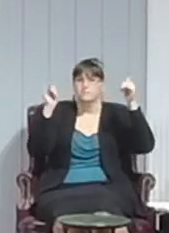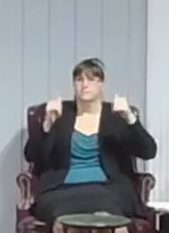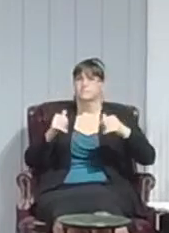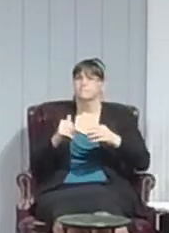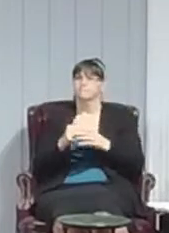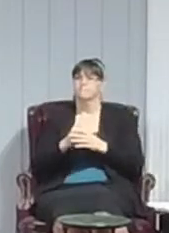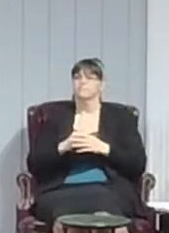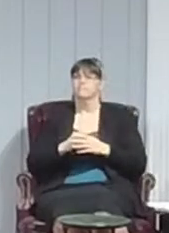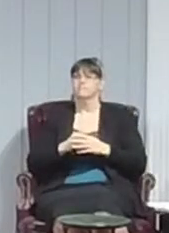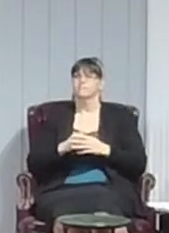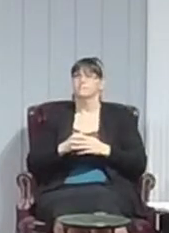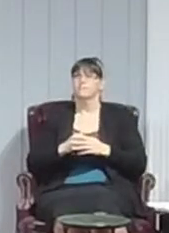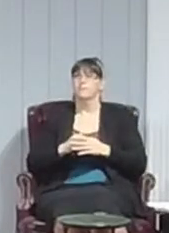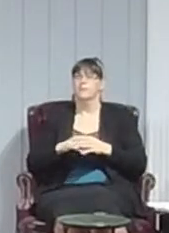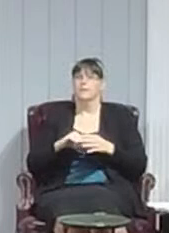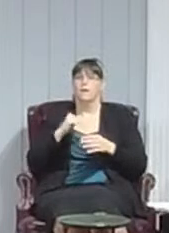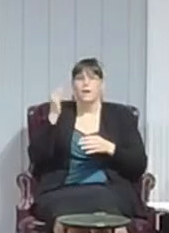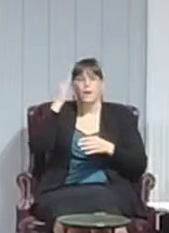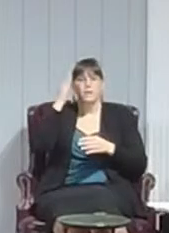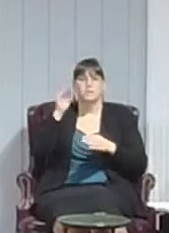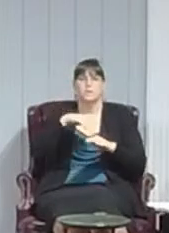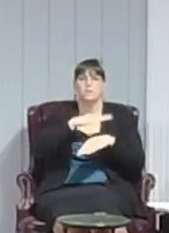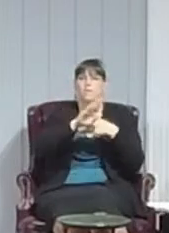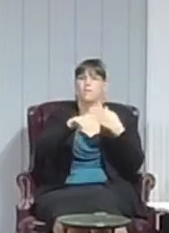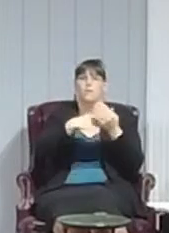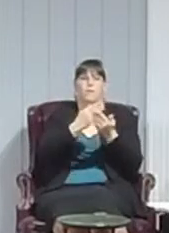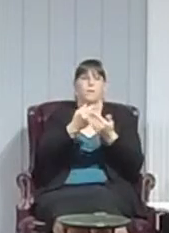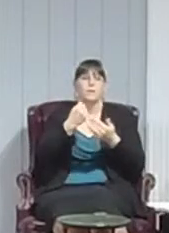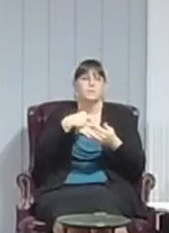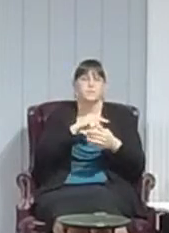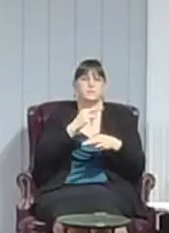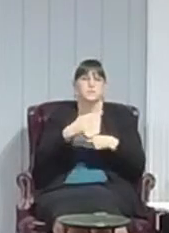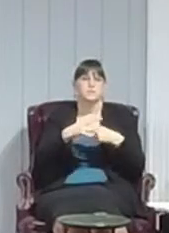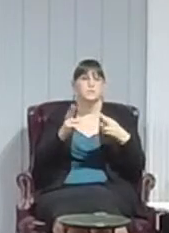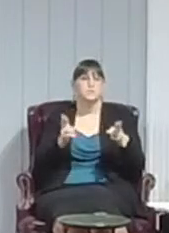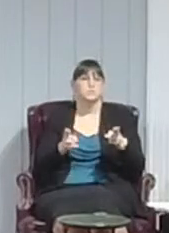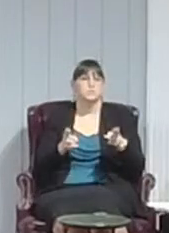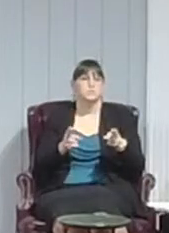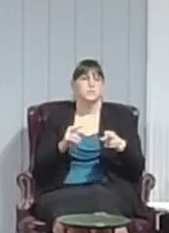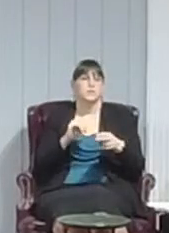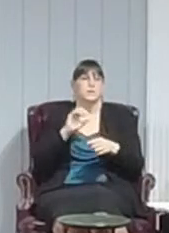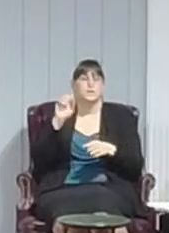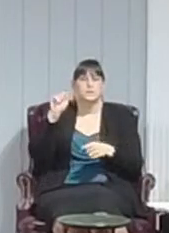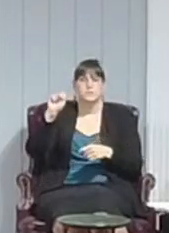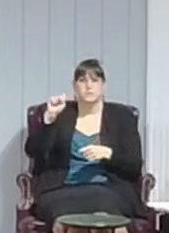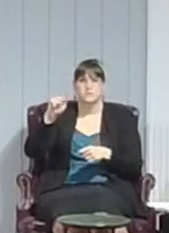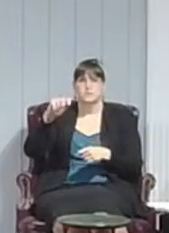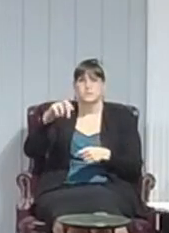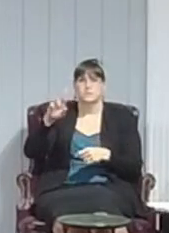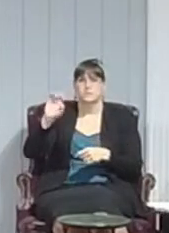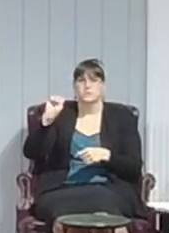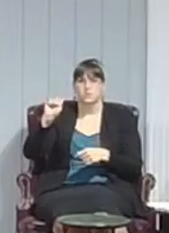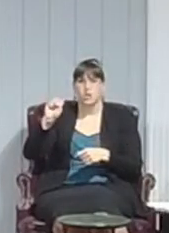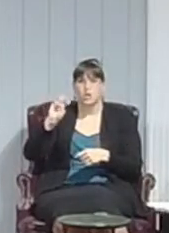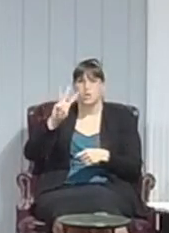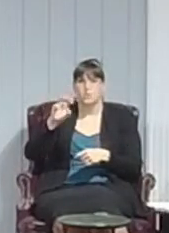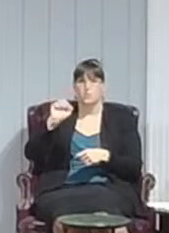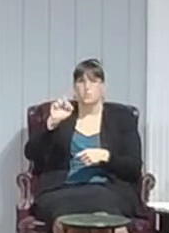So I know everyone in this room must be a Star Wars fan, right? Remember the